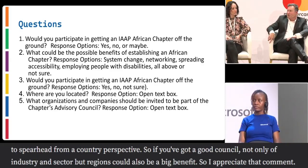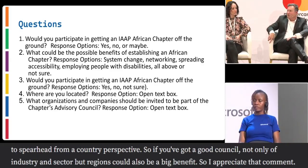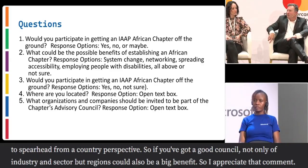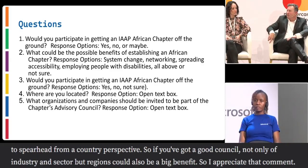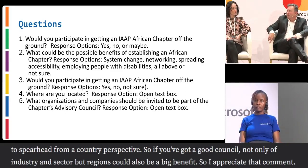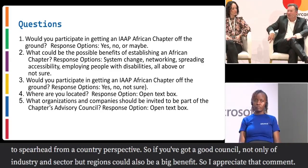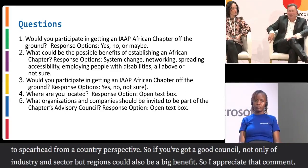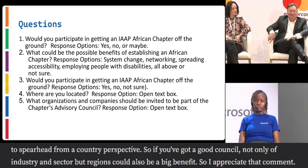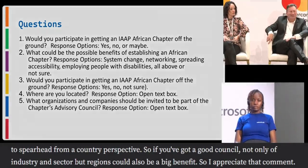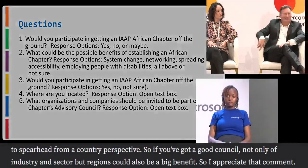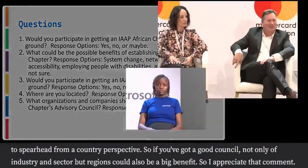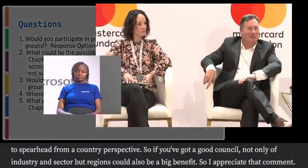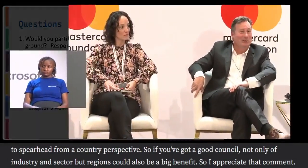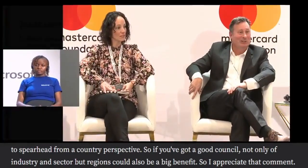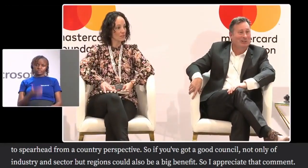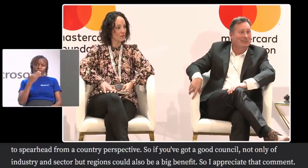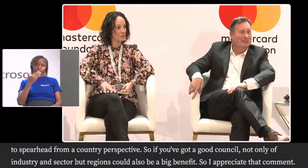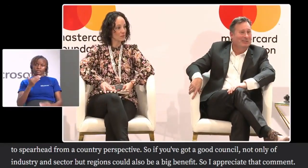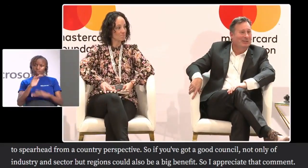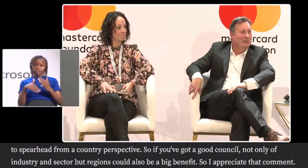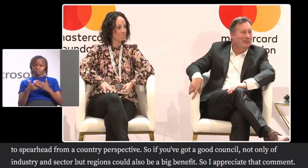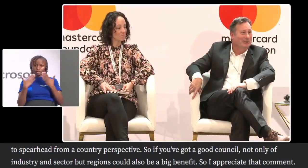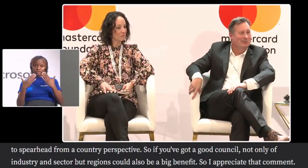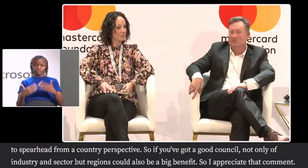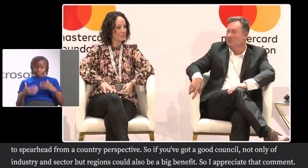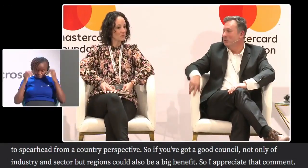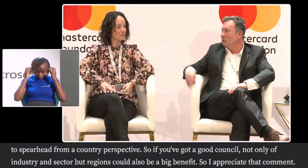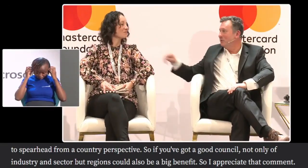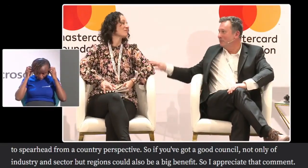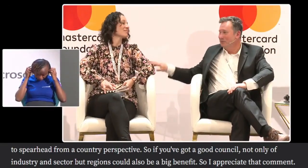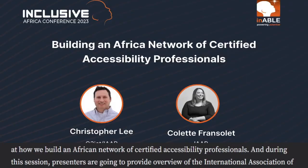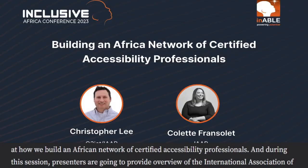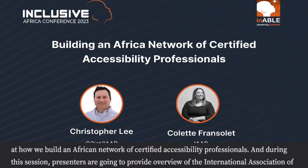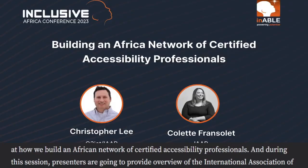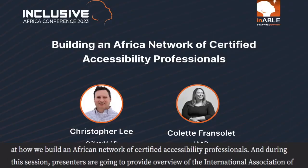y'all. That's it. Thank you so much. Thank you, thank you. Thank you, Colette.